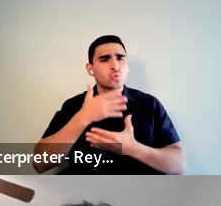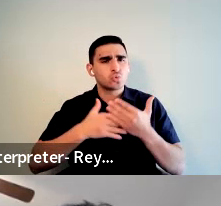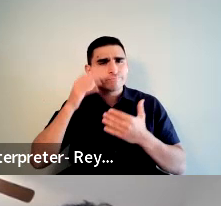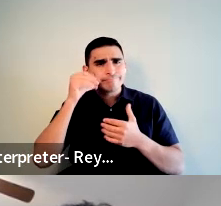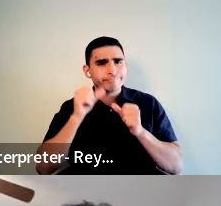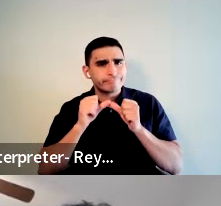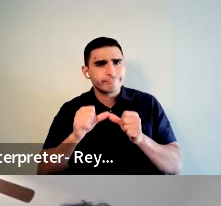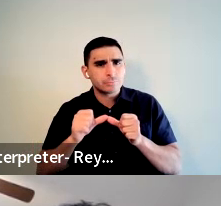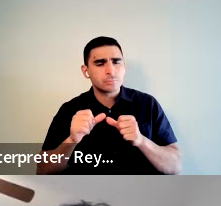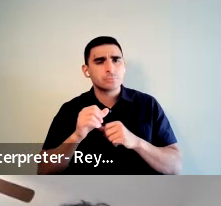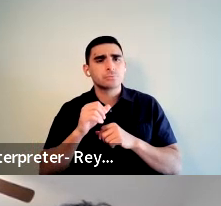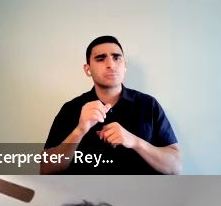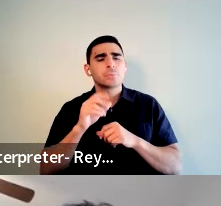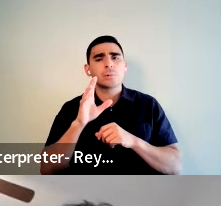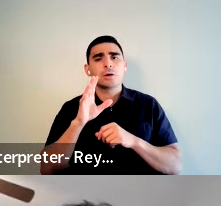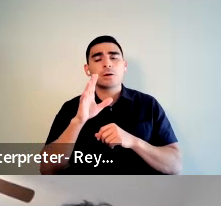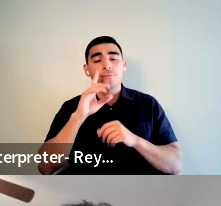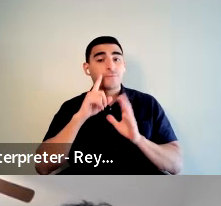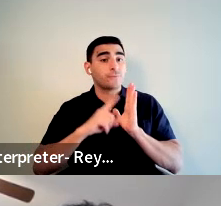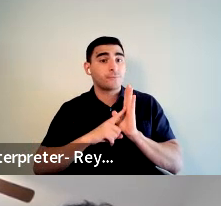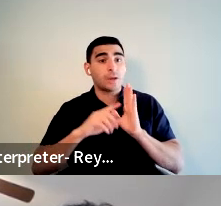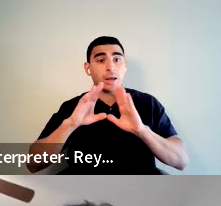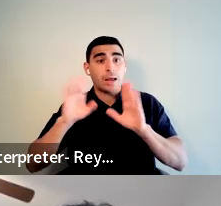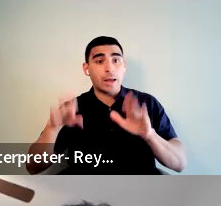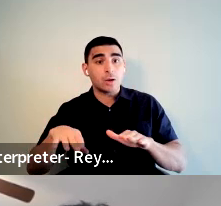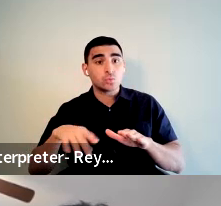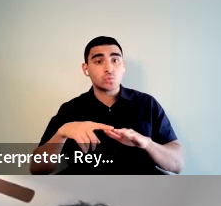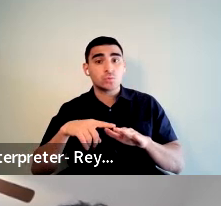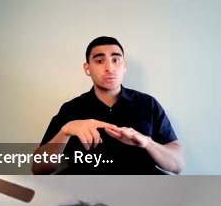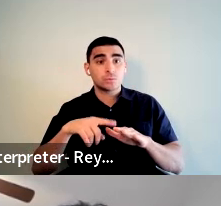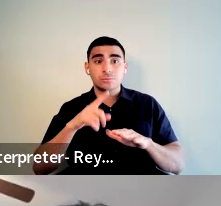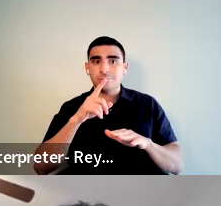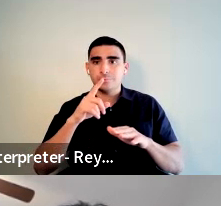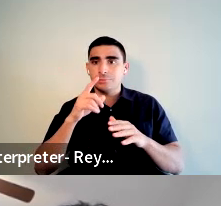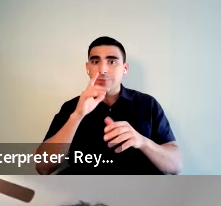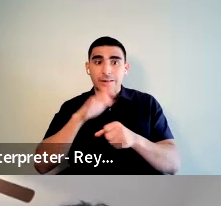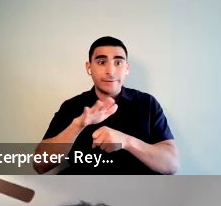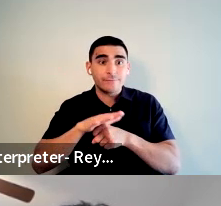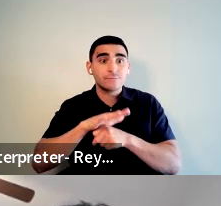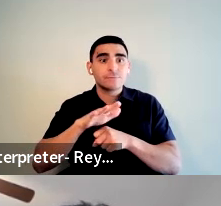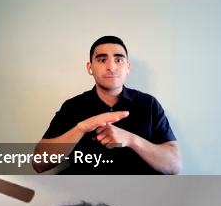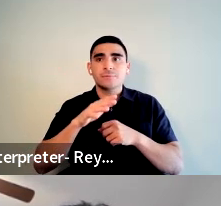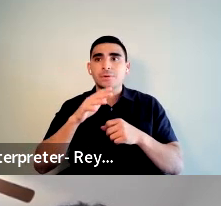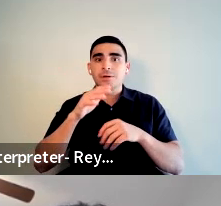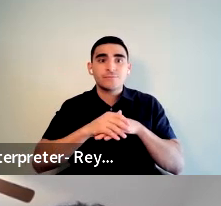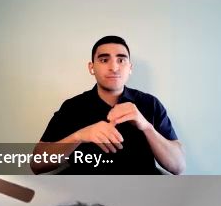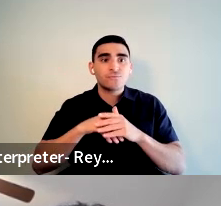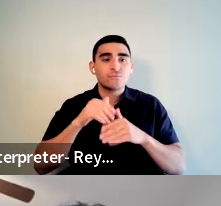knowing that housing and other needs really are impacting folks as well when we think whole